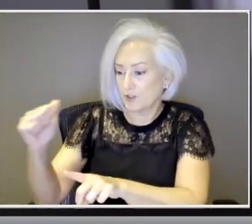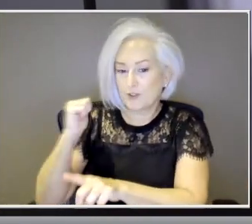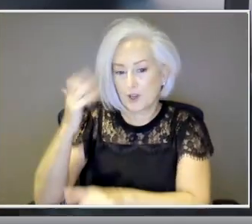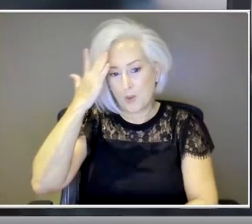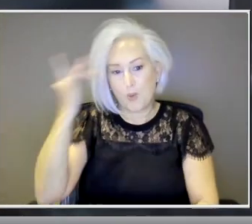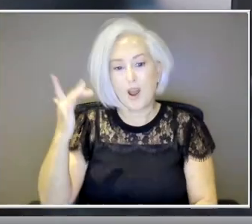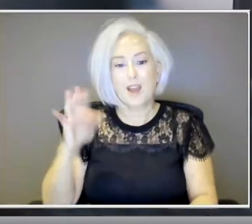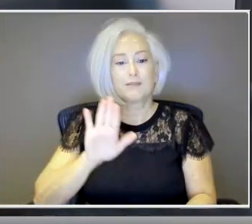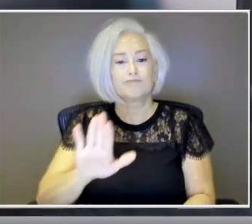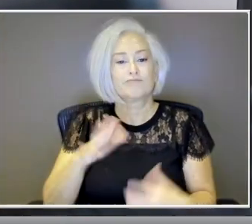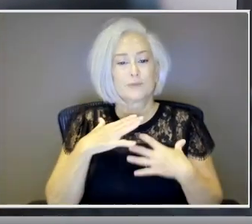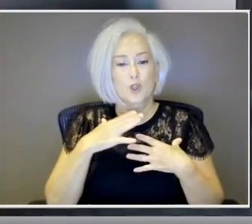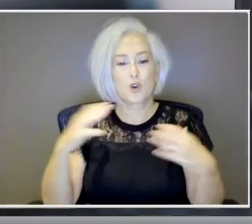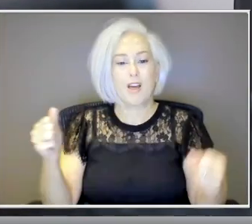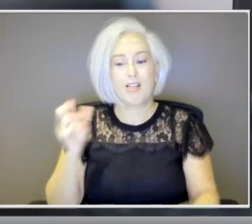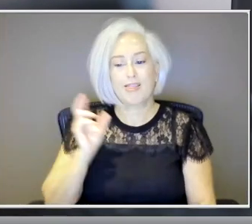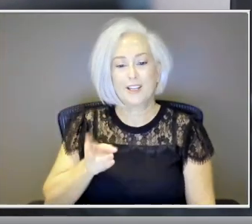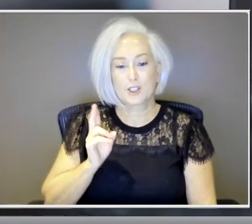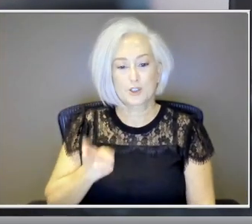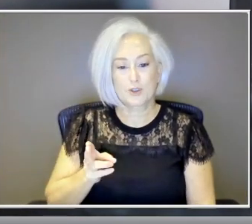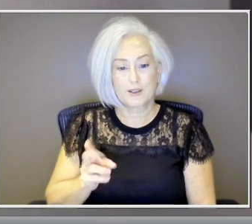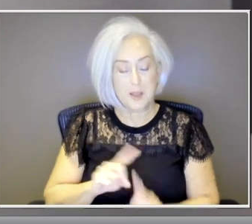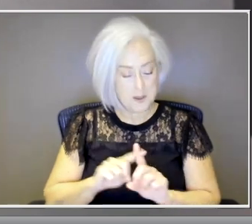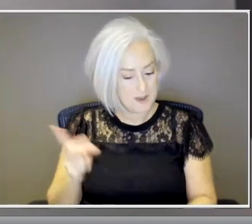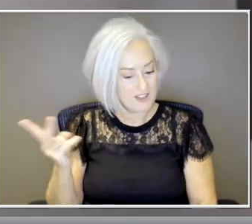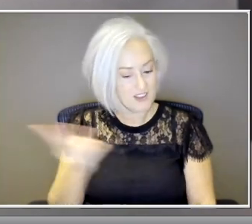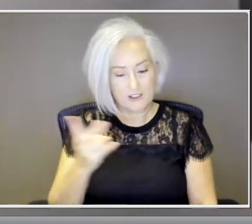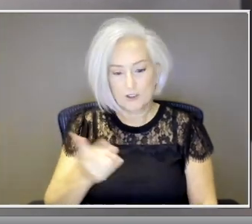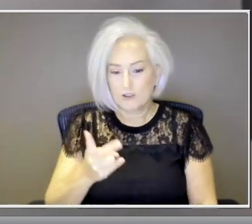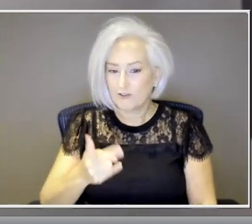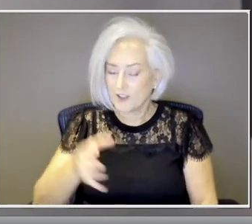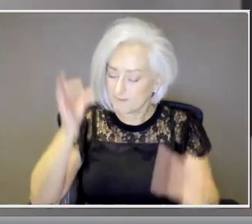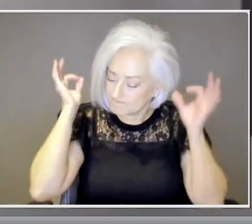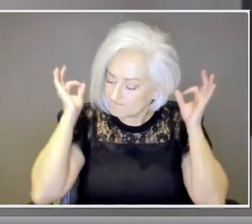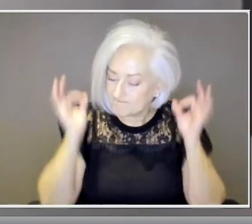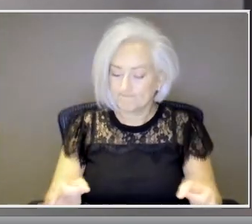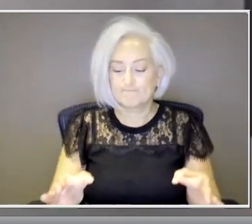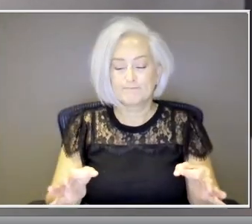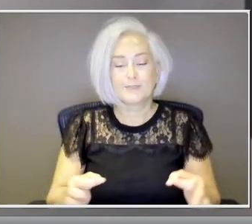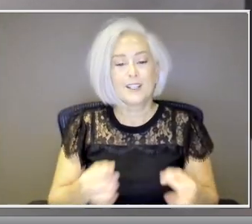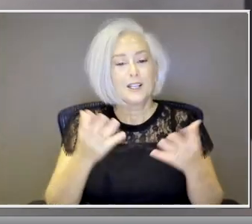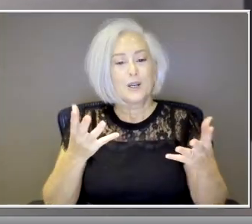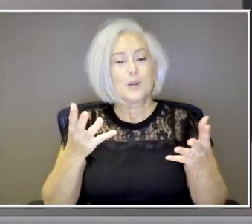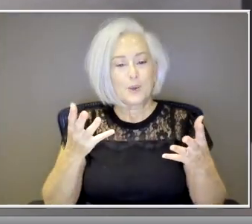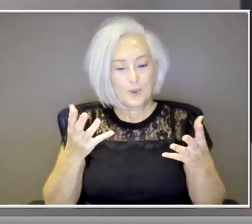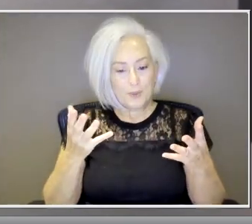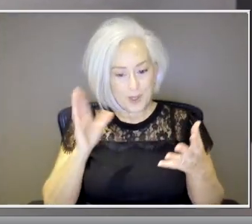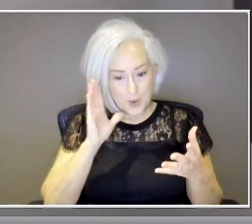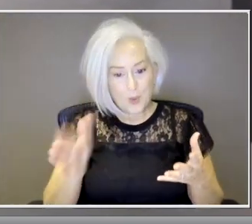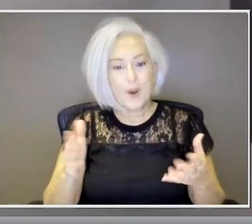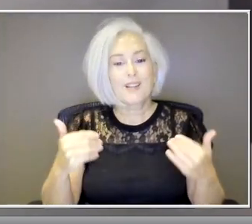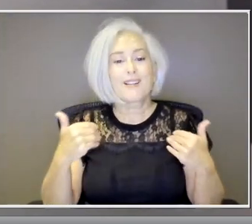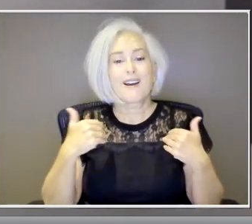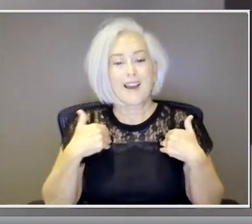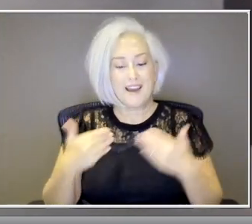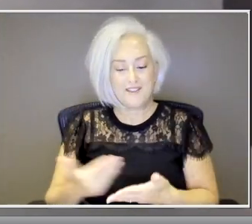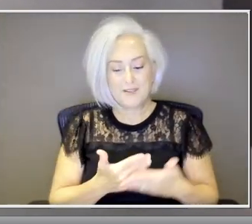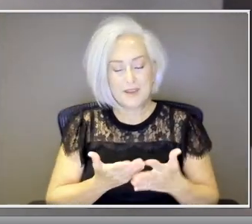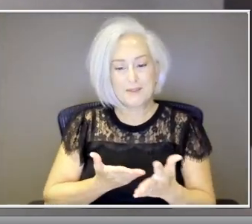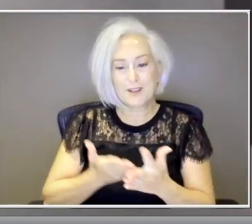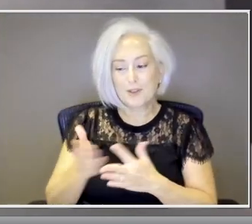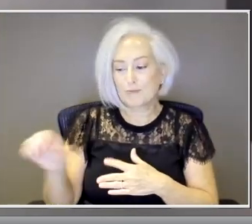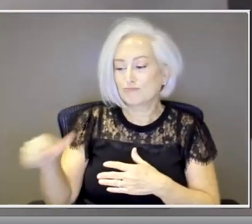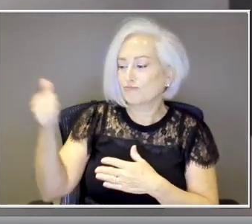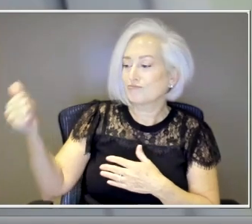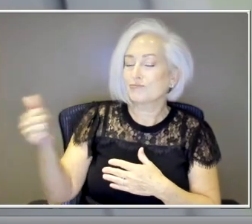history. But Haley and her husband were determined. We are having a baby through surrogacy. And when her baby girl is old enough to watch